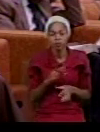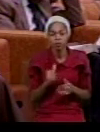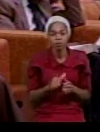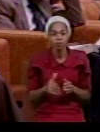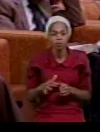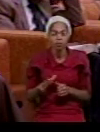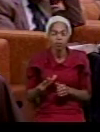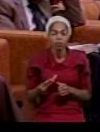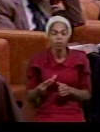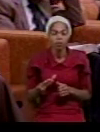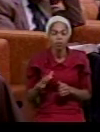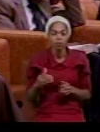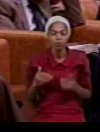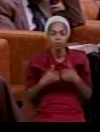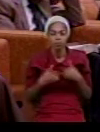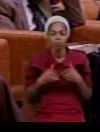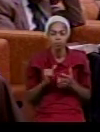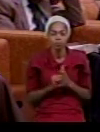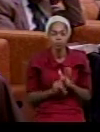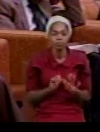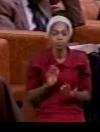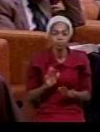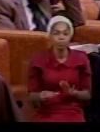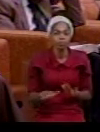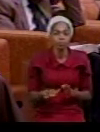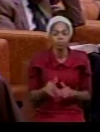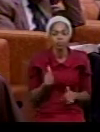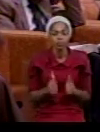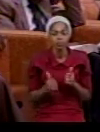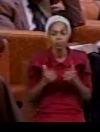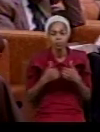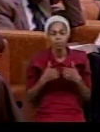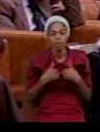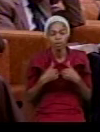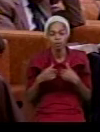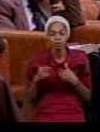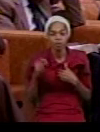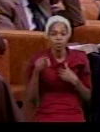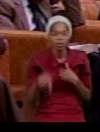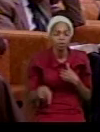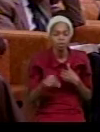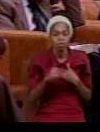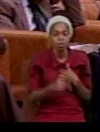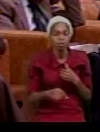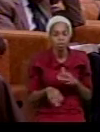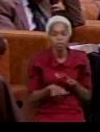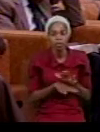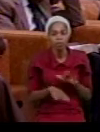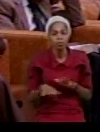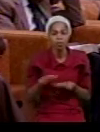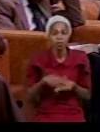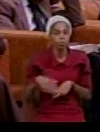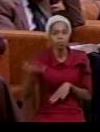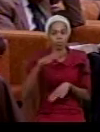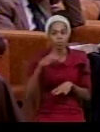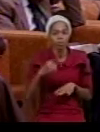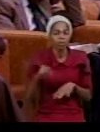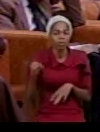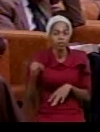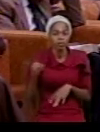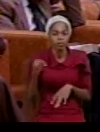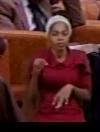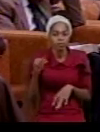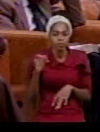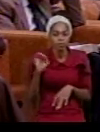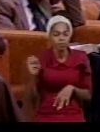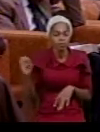that goeth upon all four, which have legs above their feet to leap withal upon the earth. Even